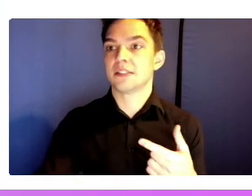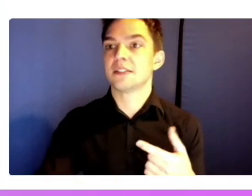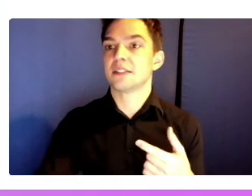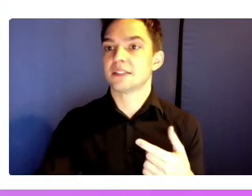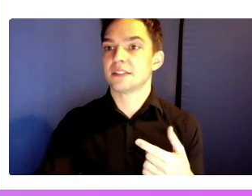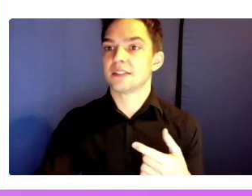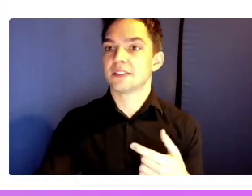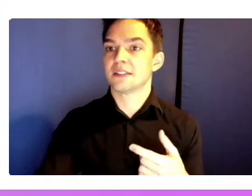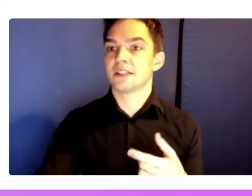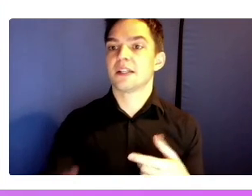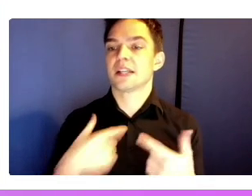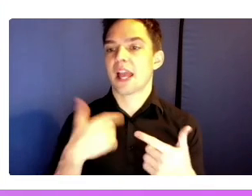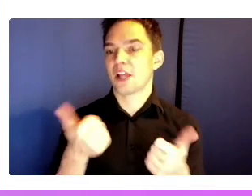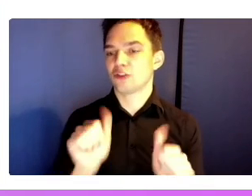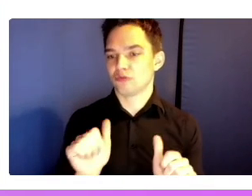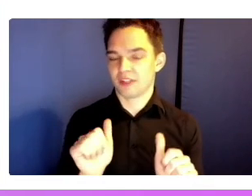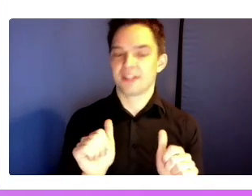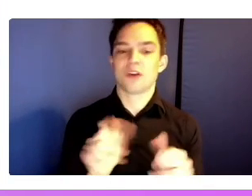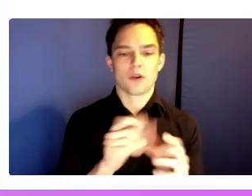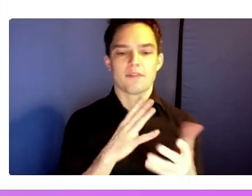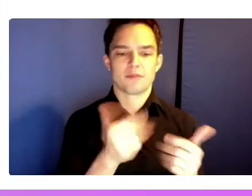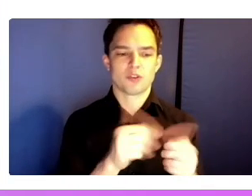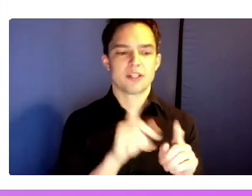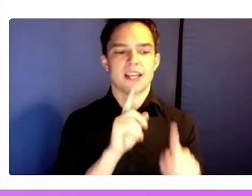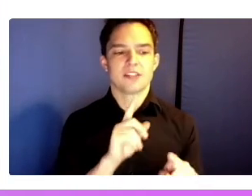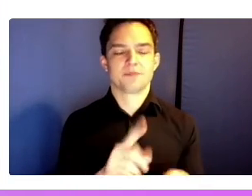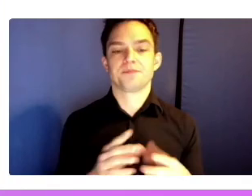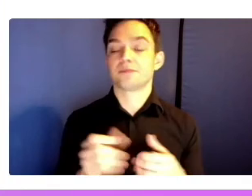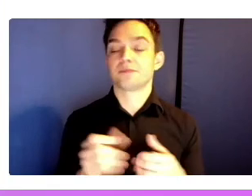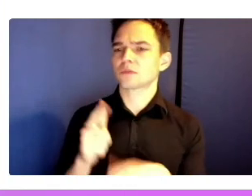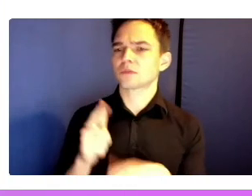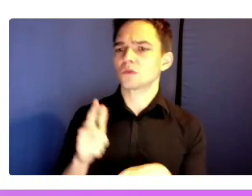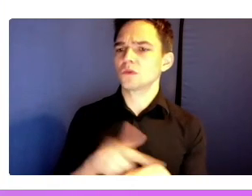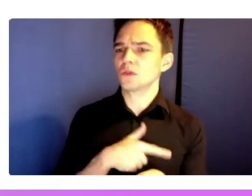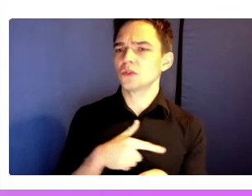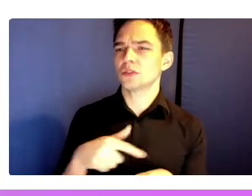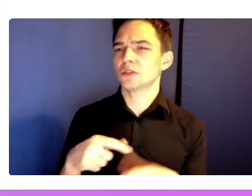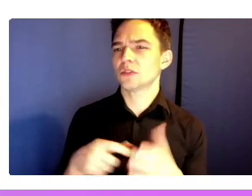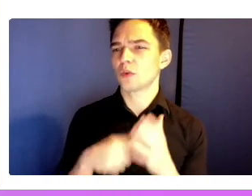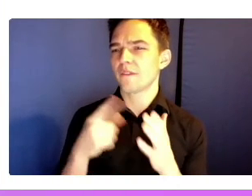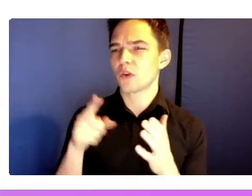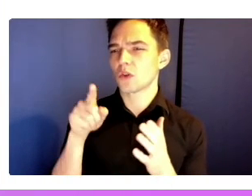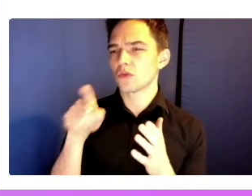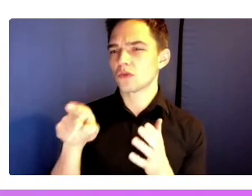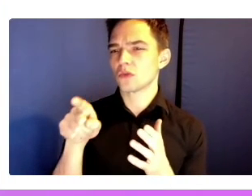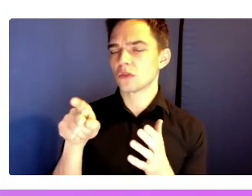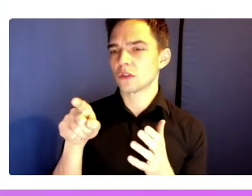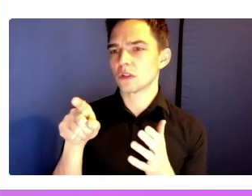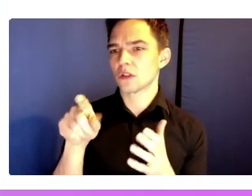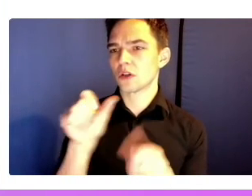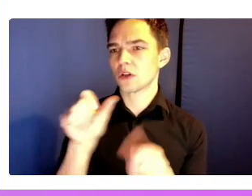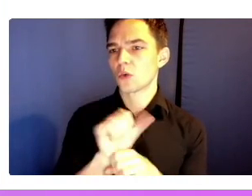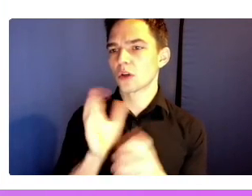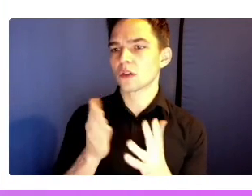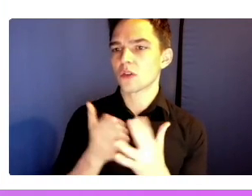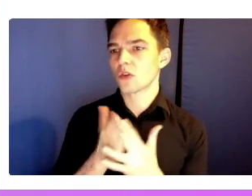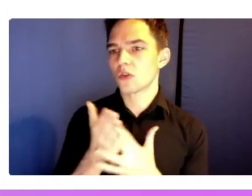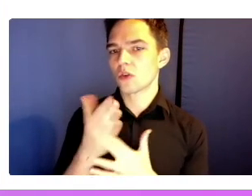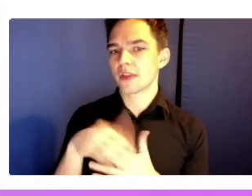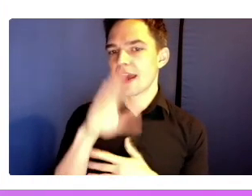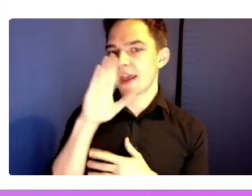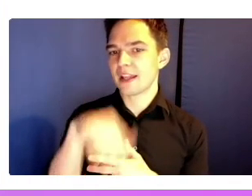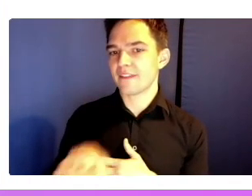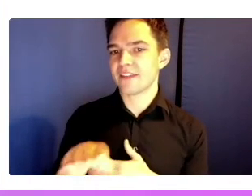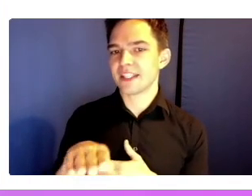best. All right. How long did it take for you to work your way through this elephant